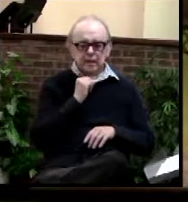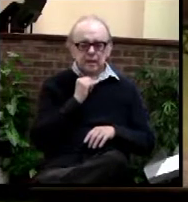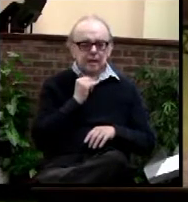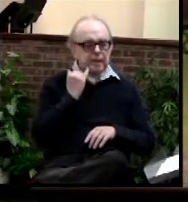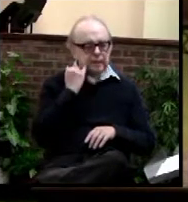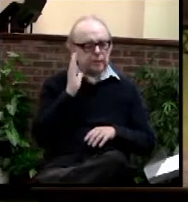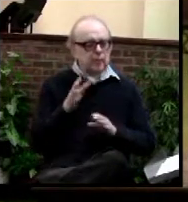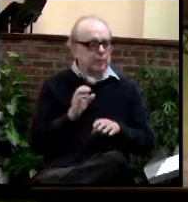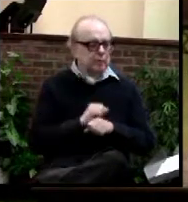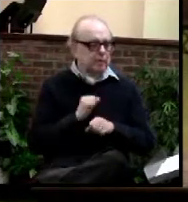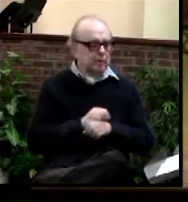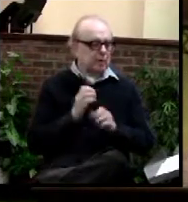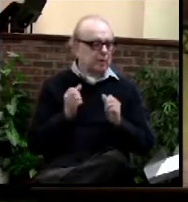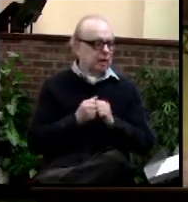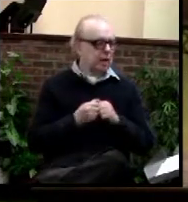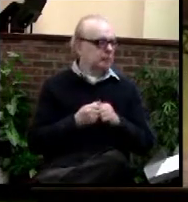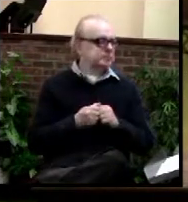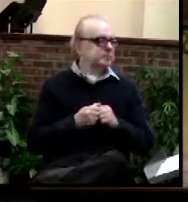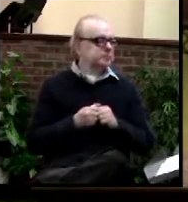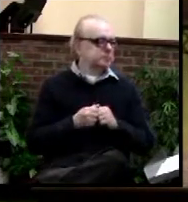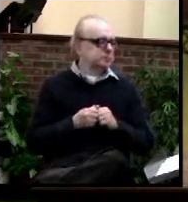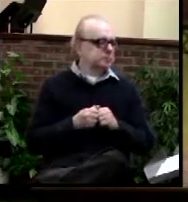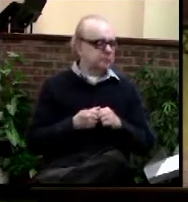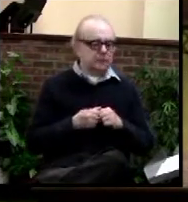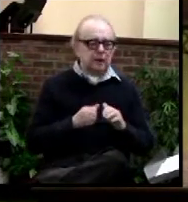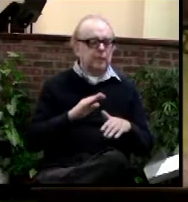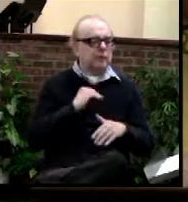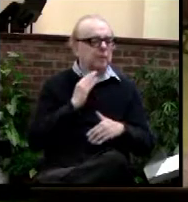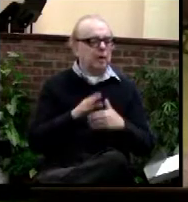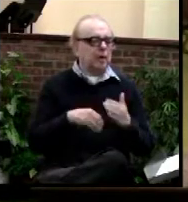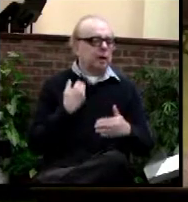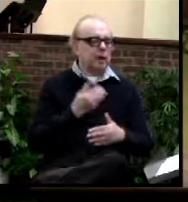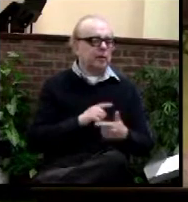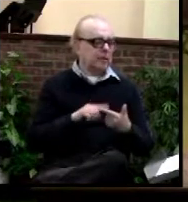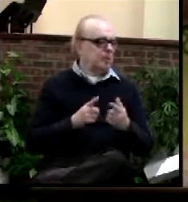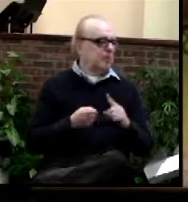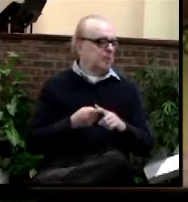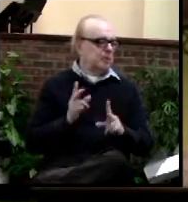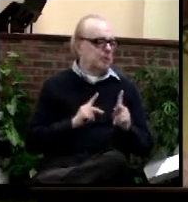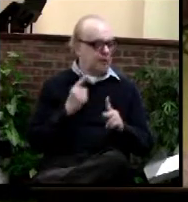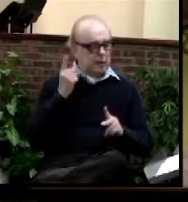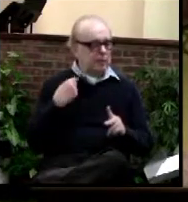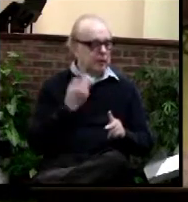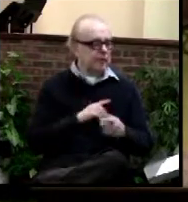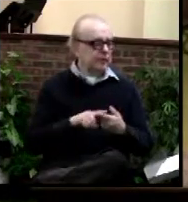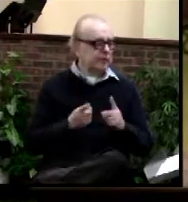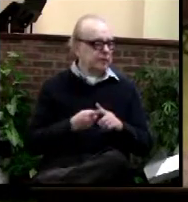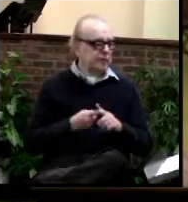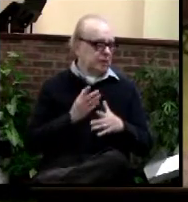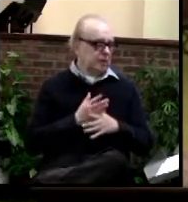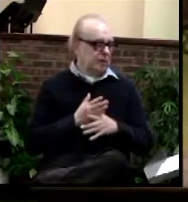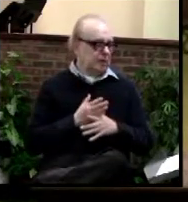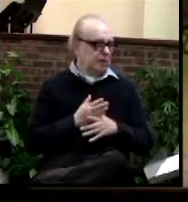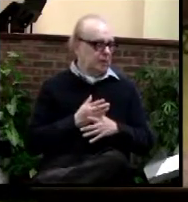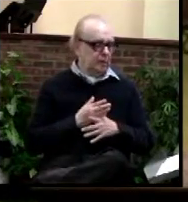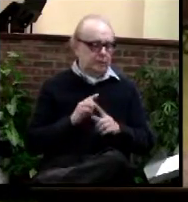We got away from all of our friends that we thought were our friends in Germany and all of the other places